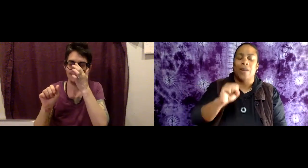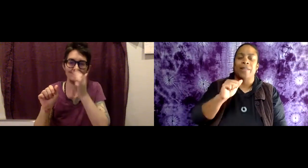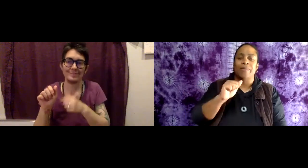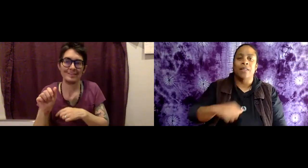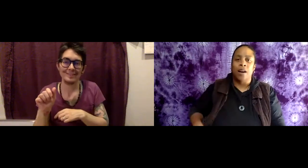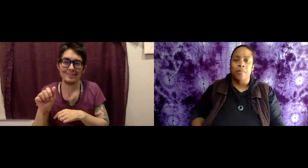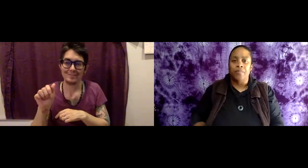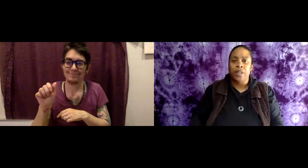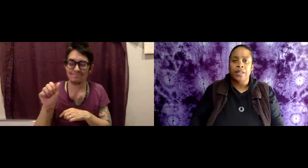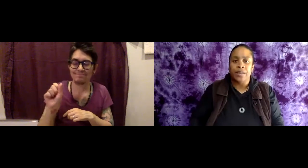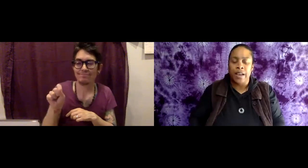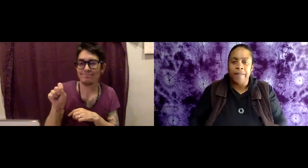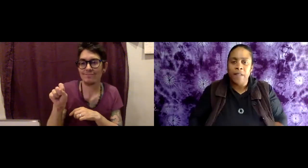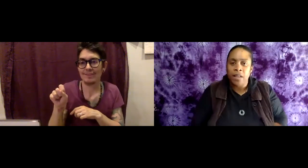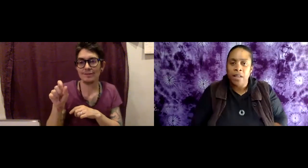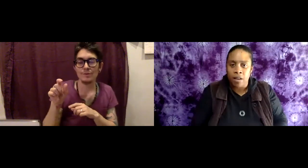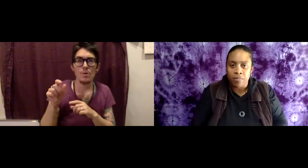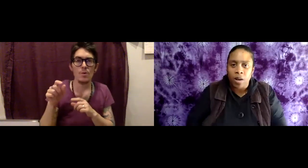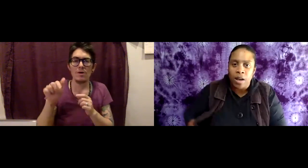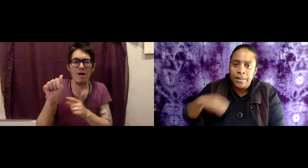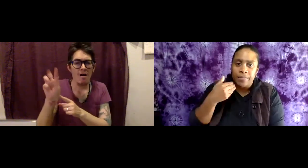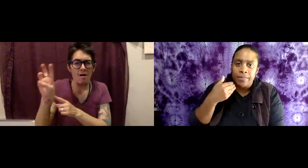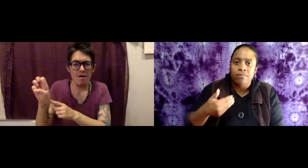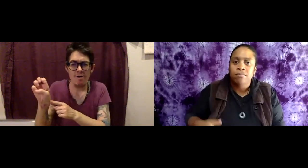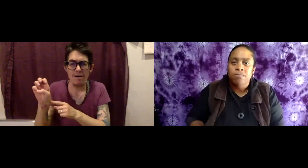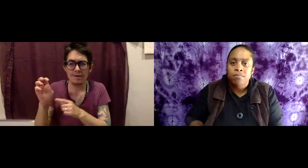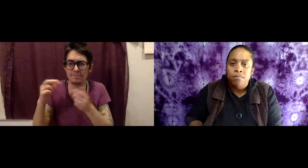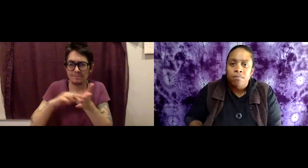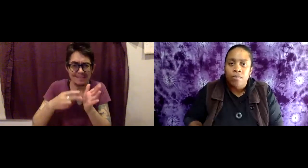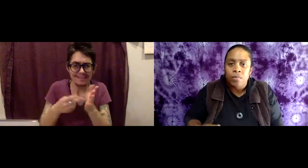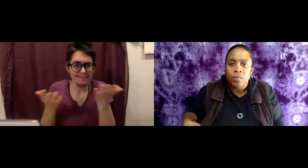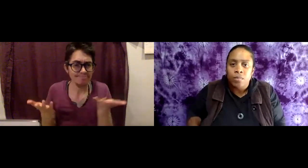okay, and it's definitely awesome.